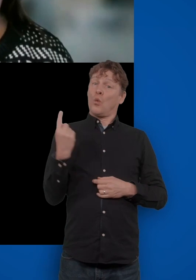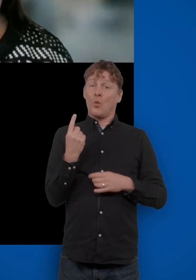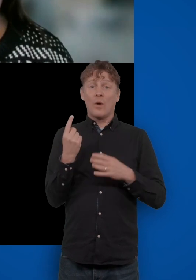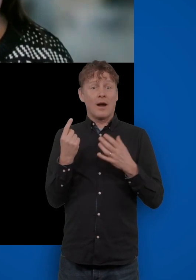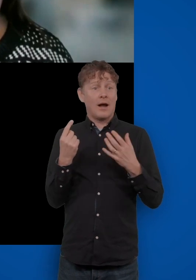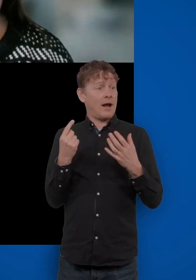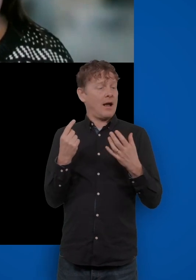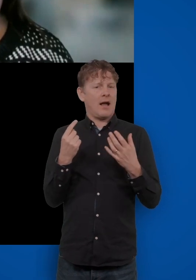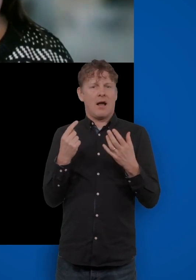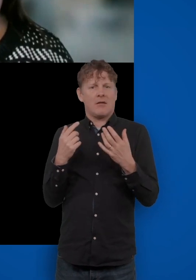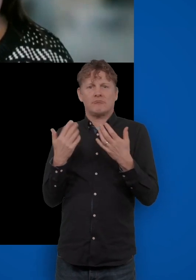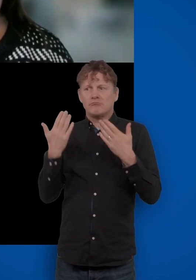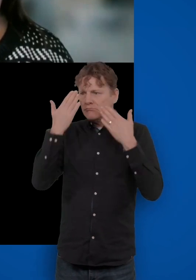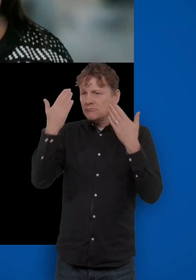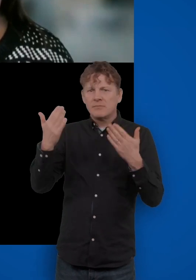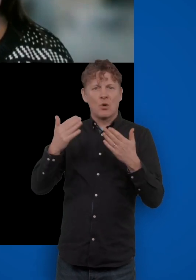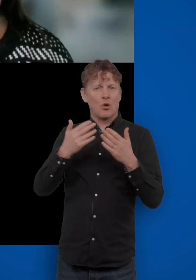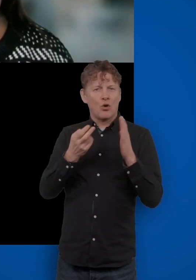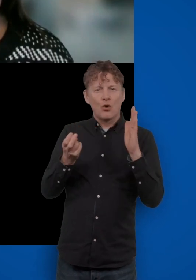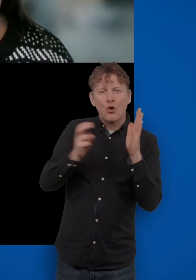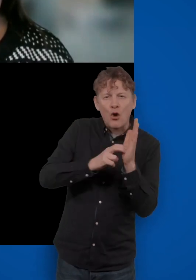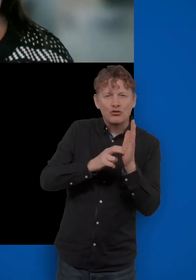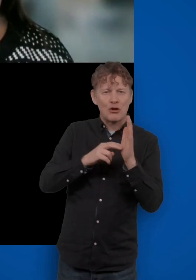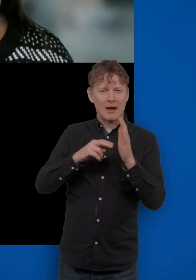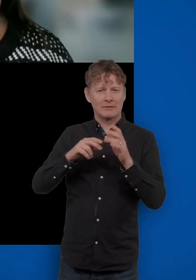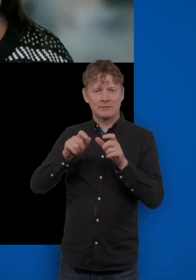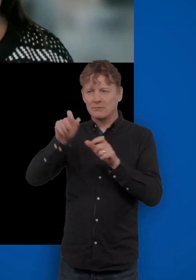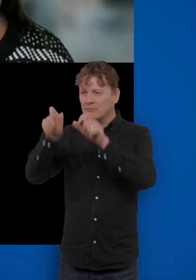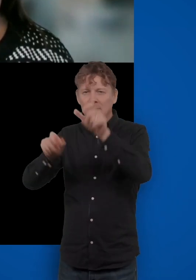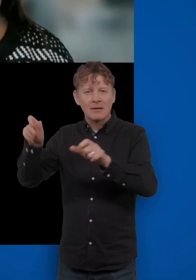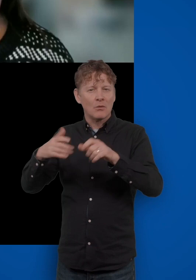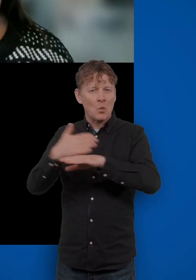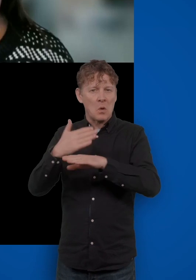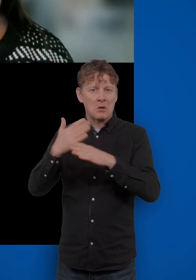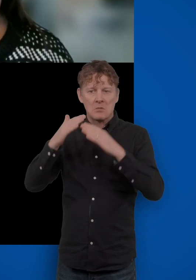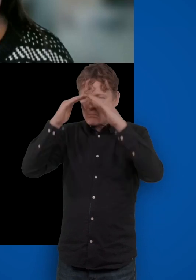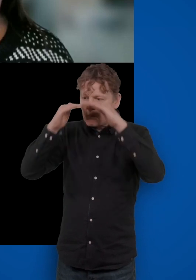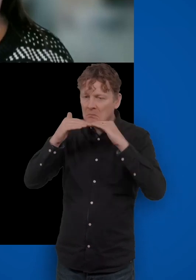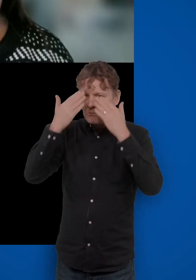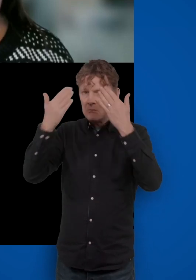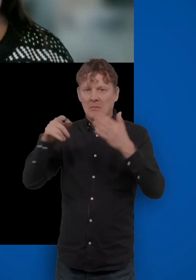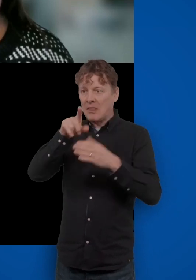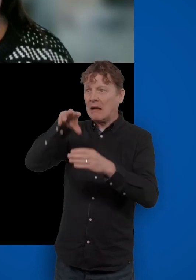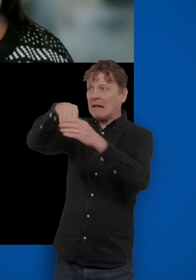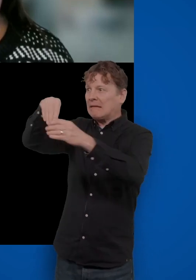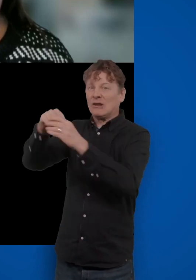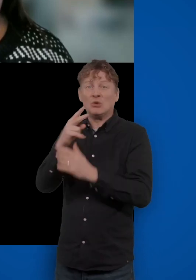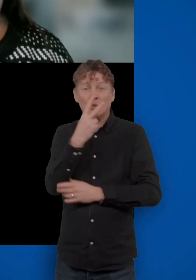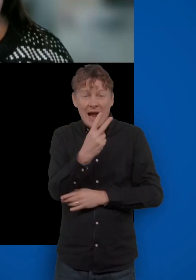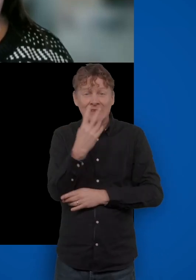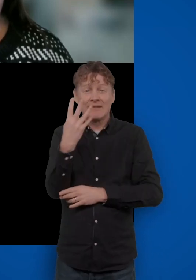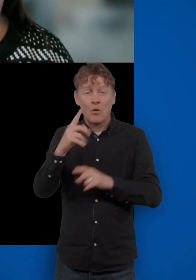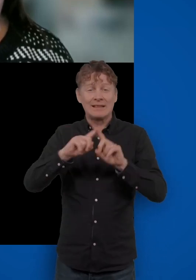any access to the contractual arrangements around the people that were working on the program. So everyone was part of institutions. We had